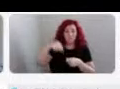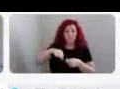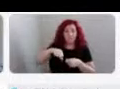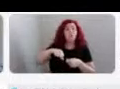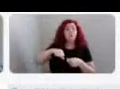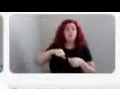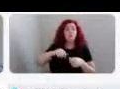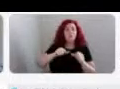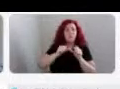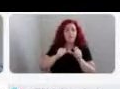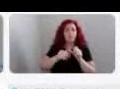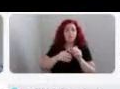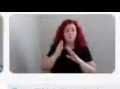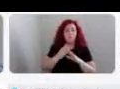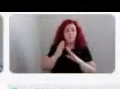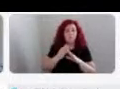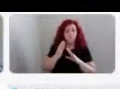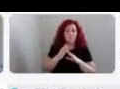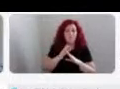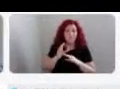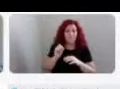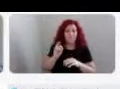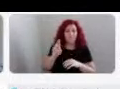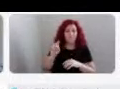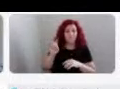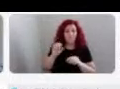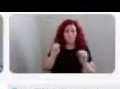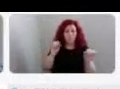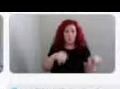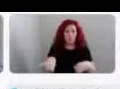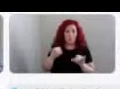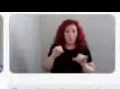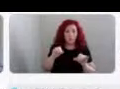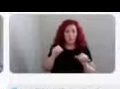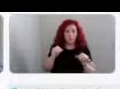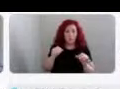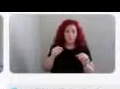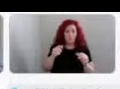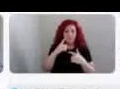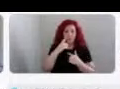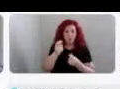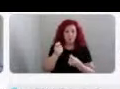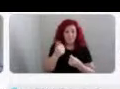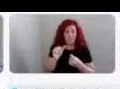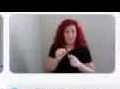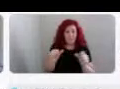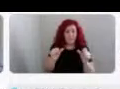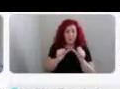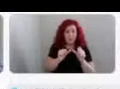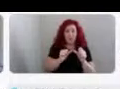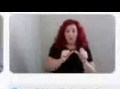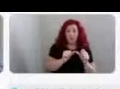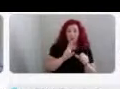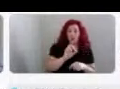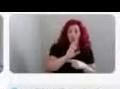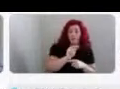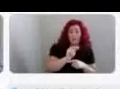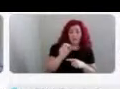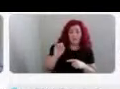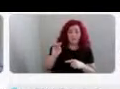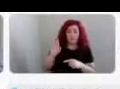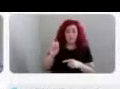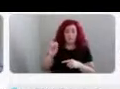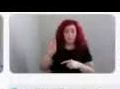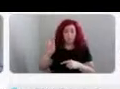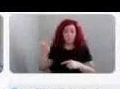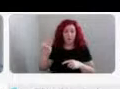operation override there's no common ground in any area between urban suburban oro valley